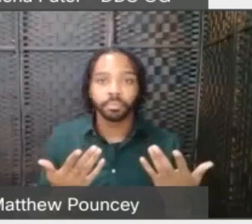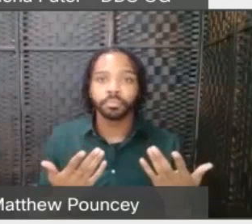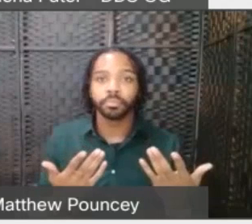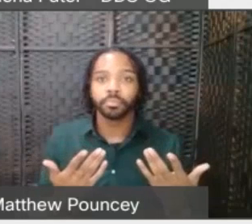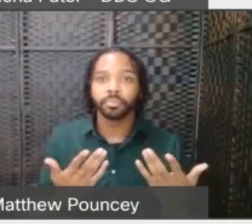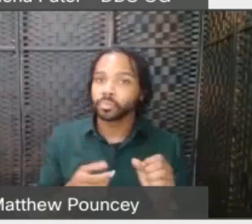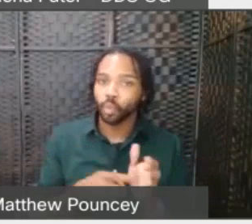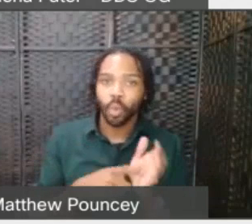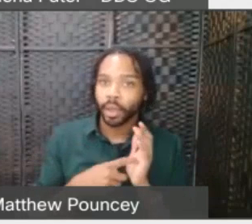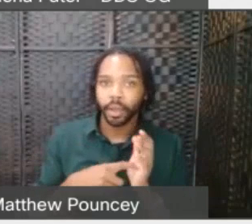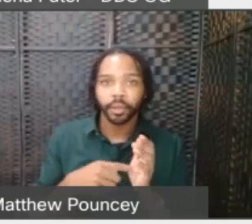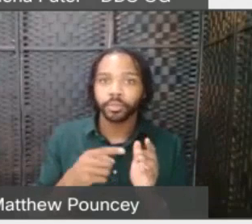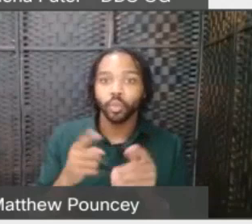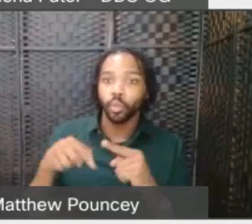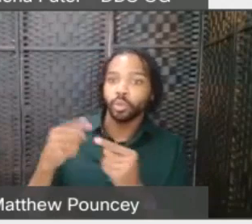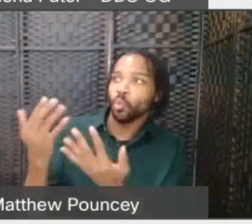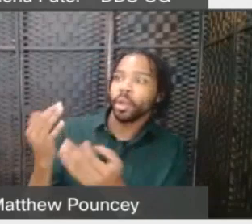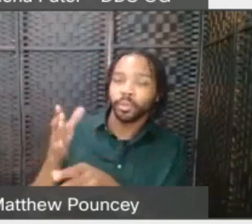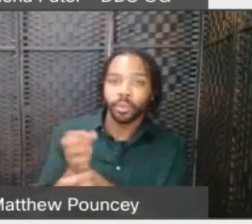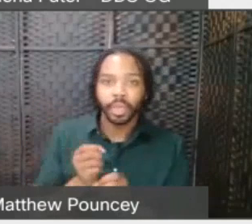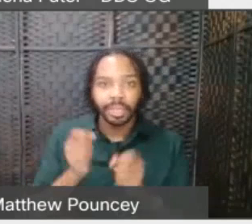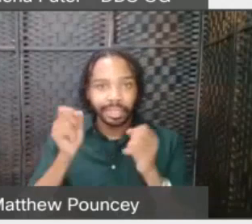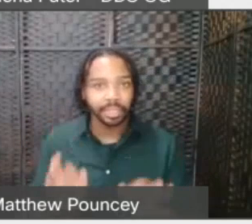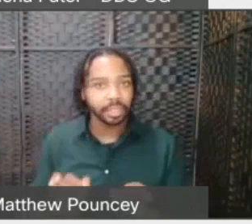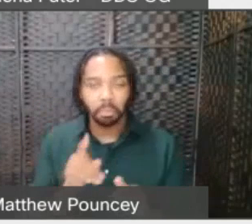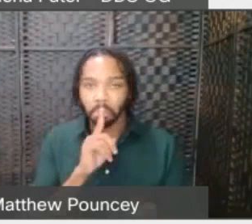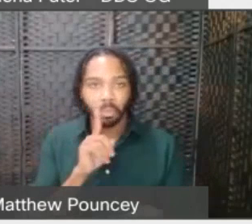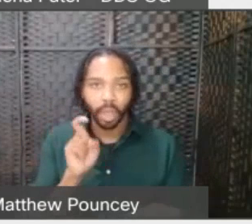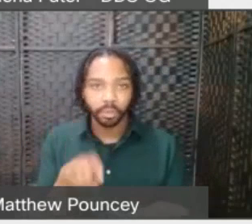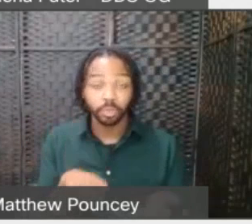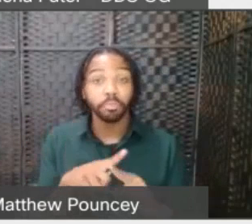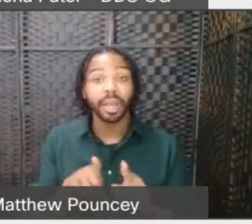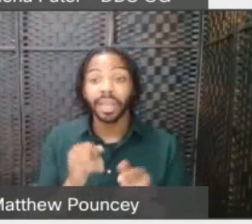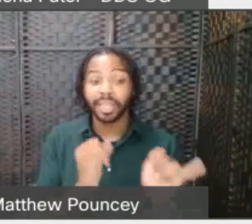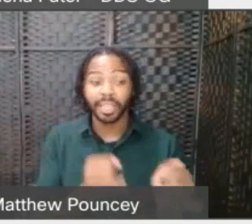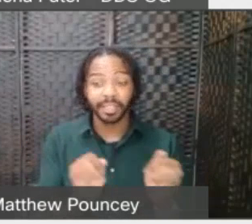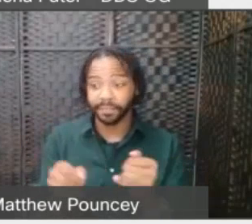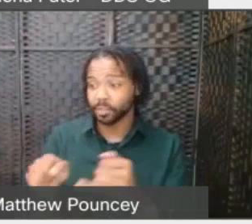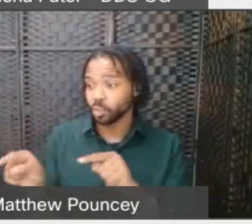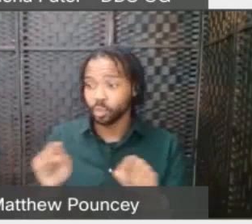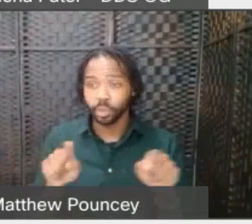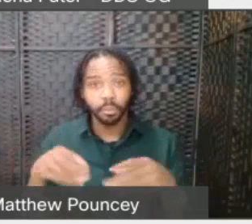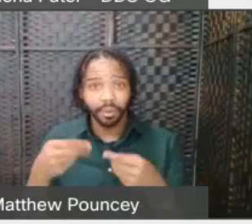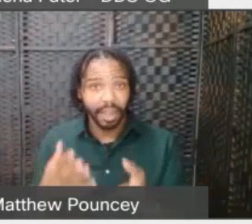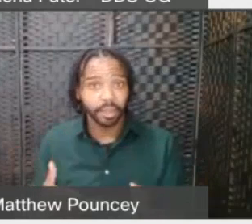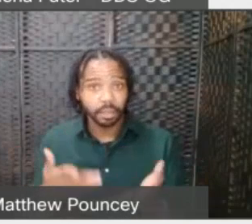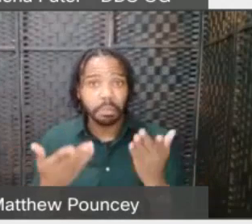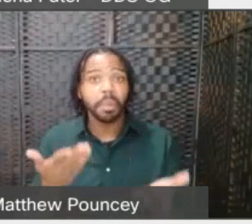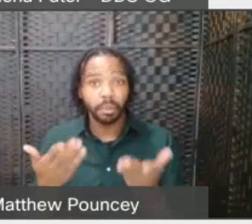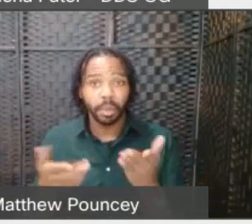undergo testing while they're waiting for an exemption decision. However, individual providers may require